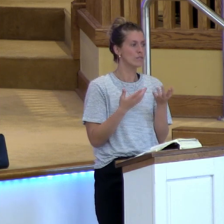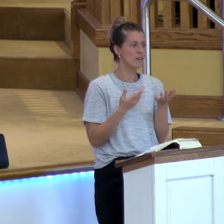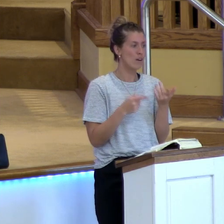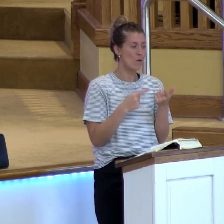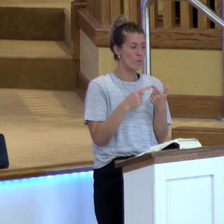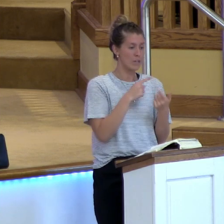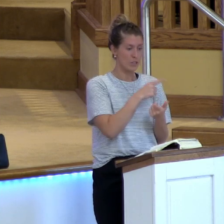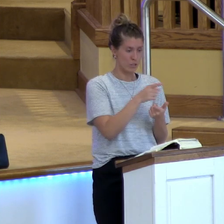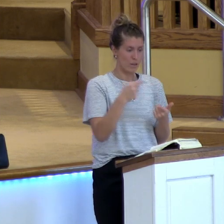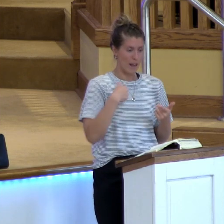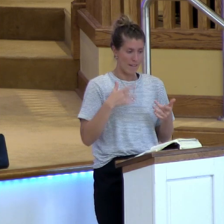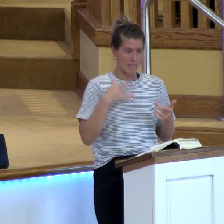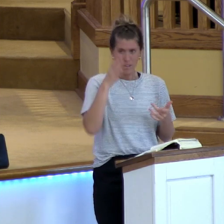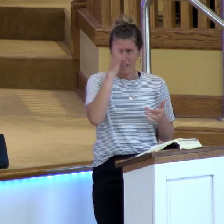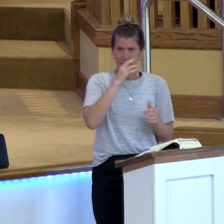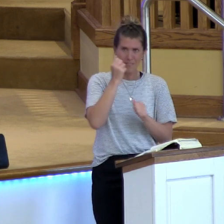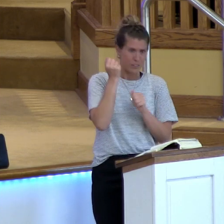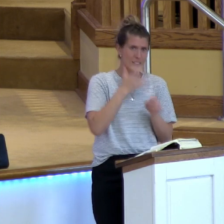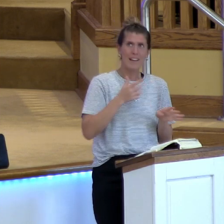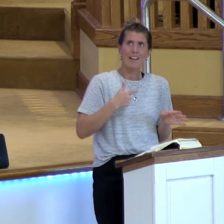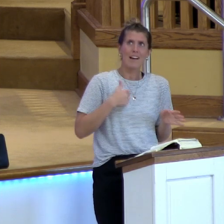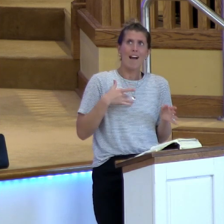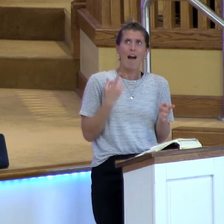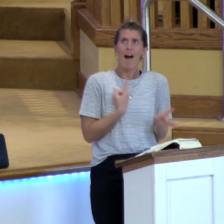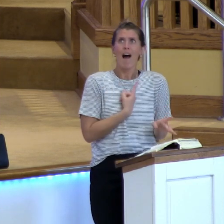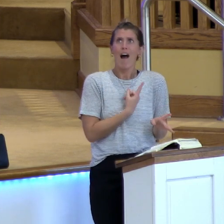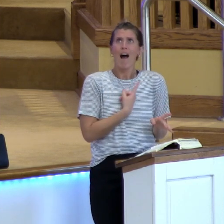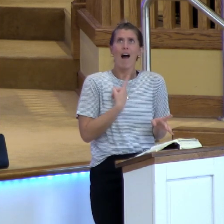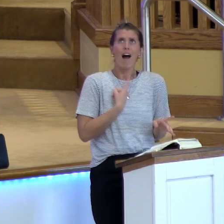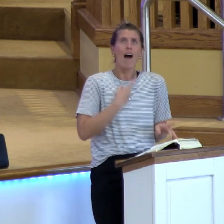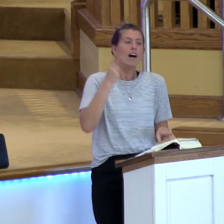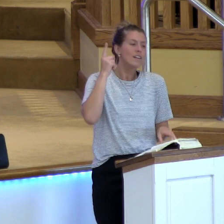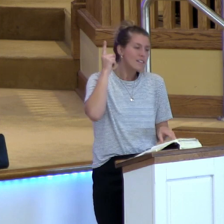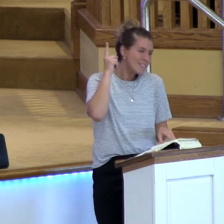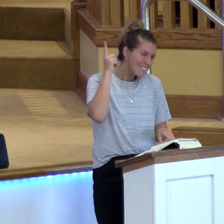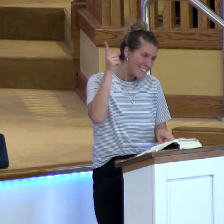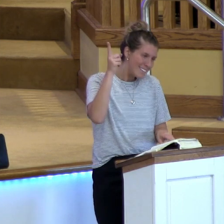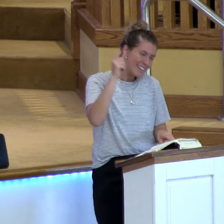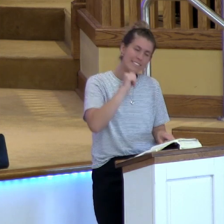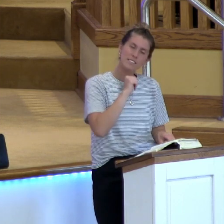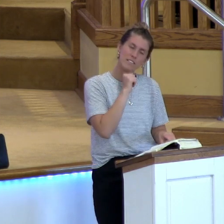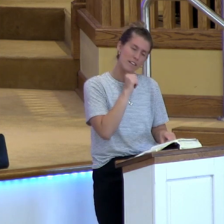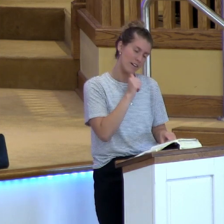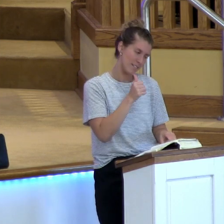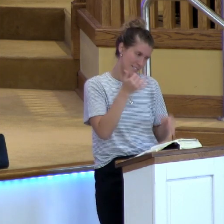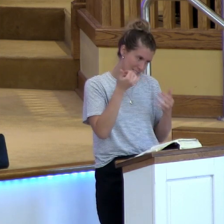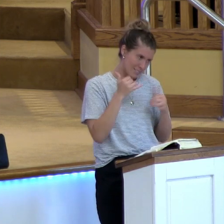when you and I feel like God has forsaken us, he has not.